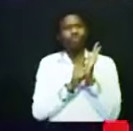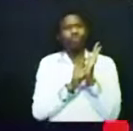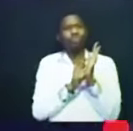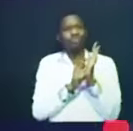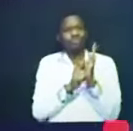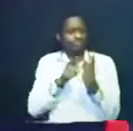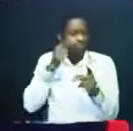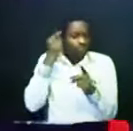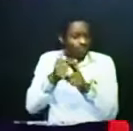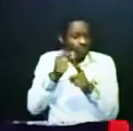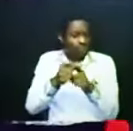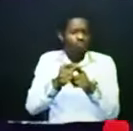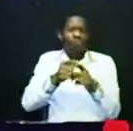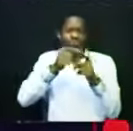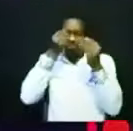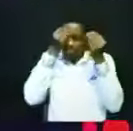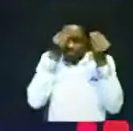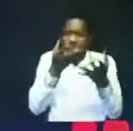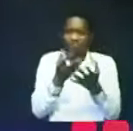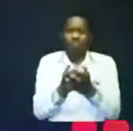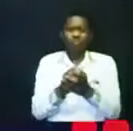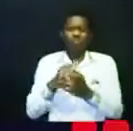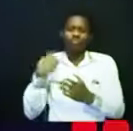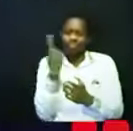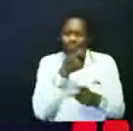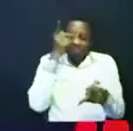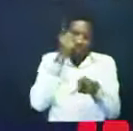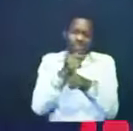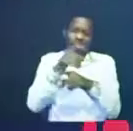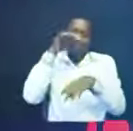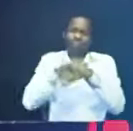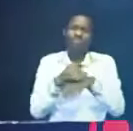God. Always on your lips.